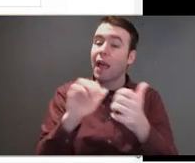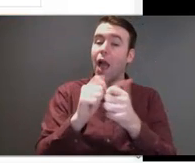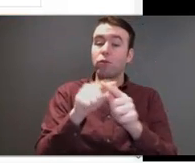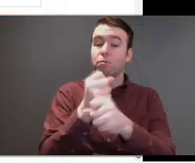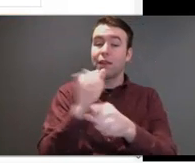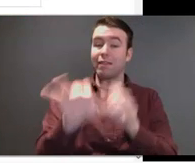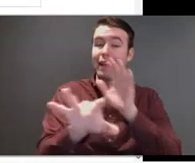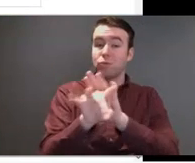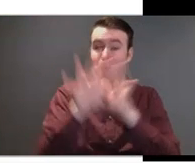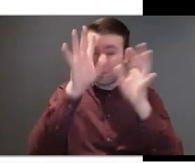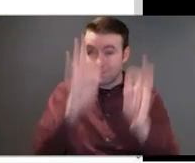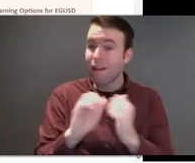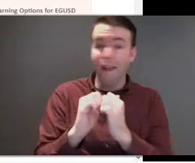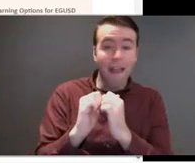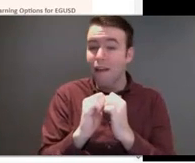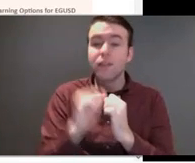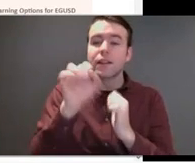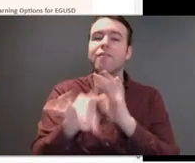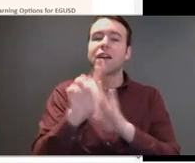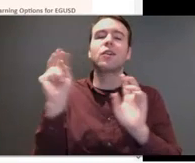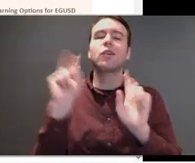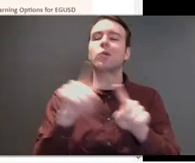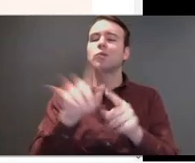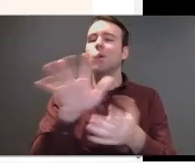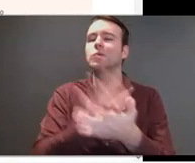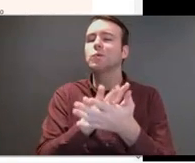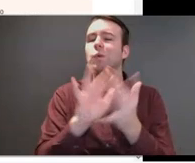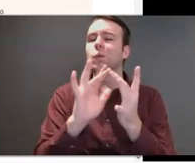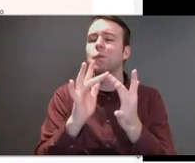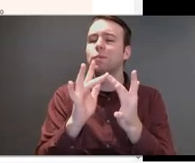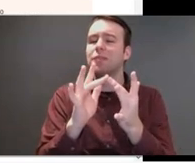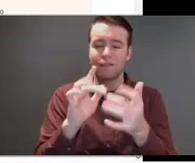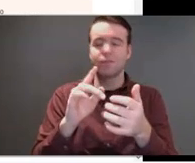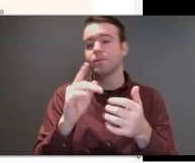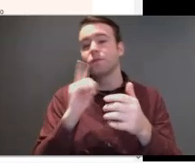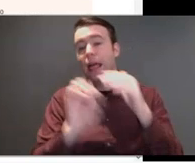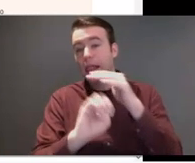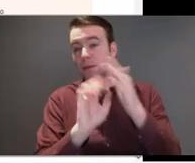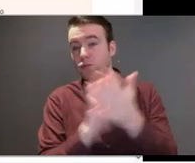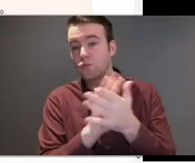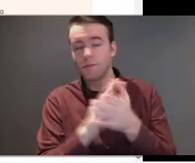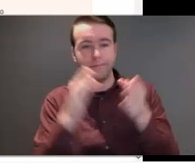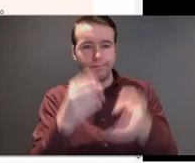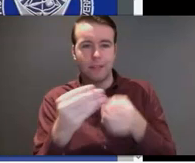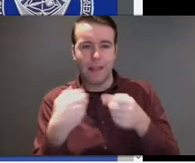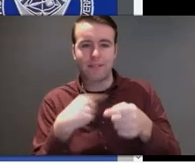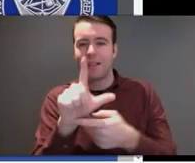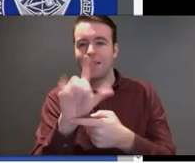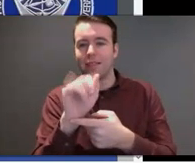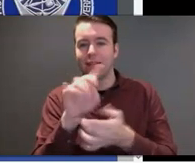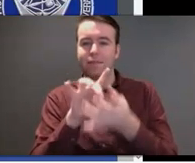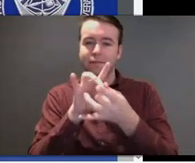choice is found either by going to your school's website. And for elementary schools, it's in one place. There's a link to